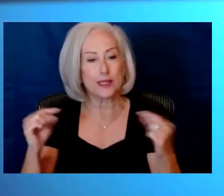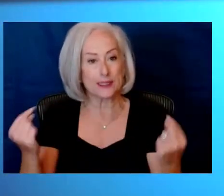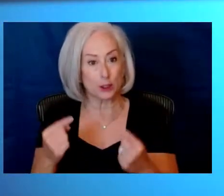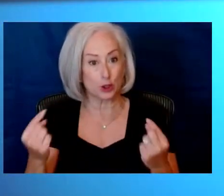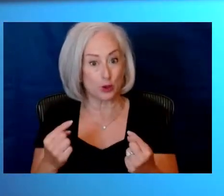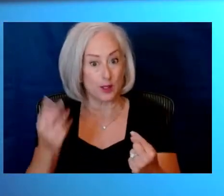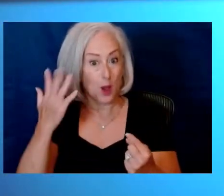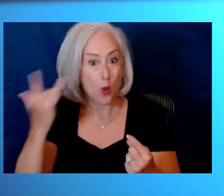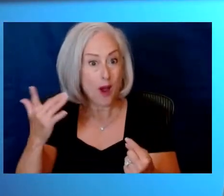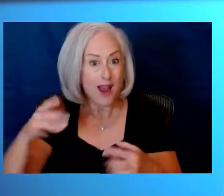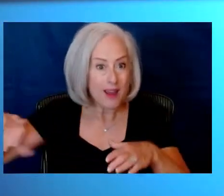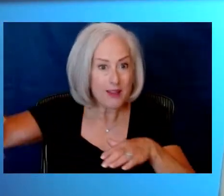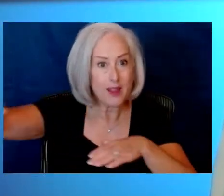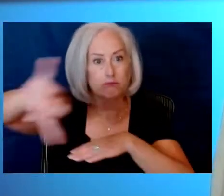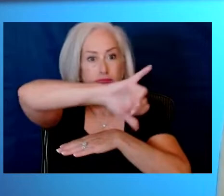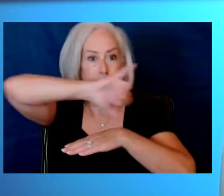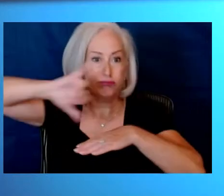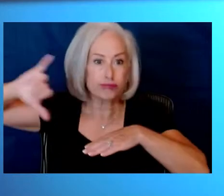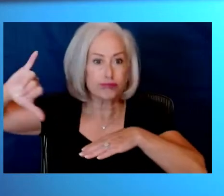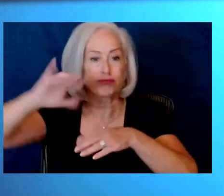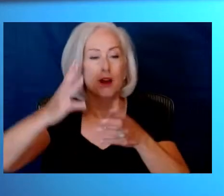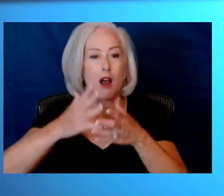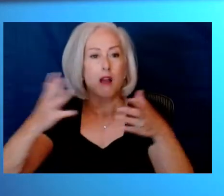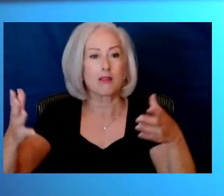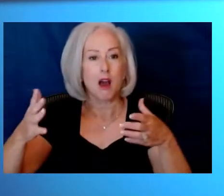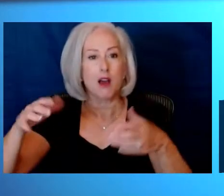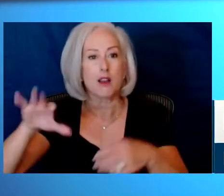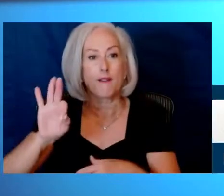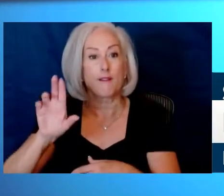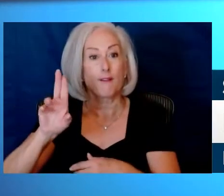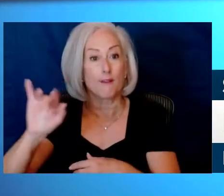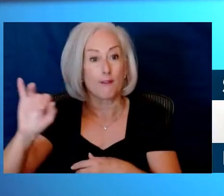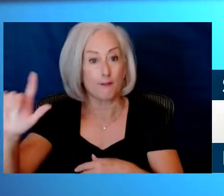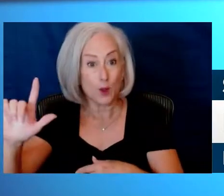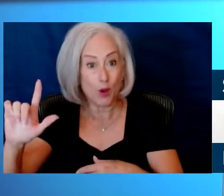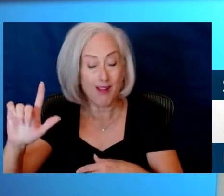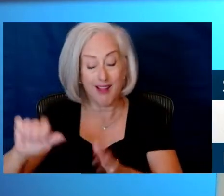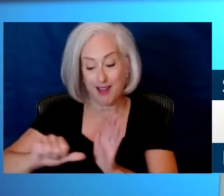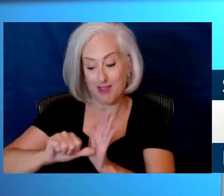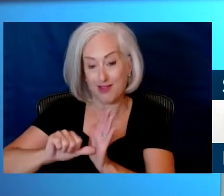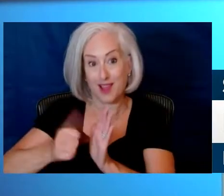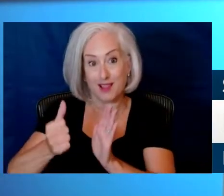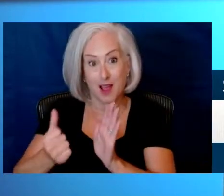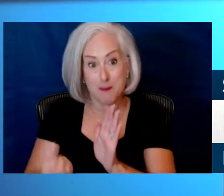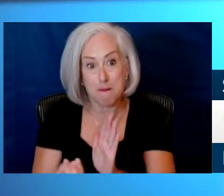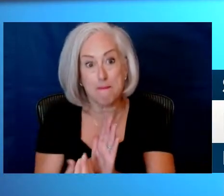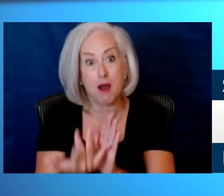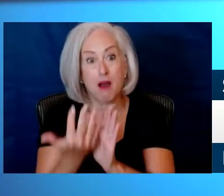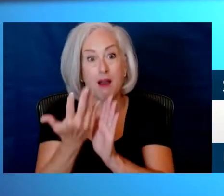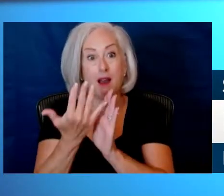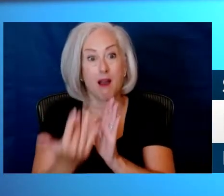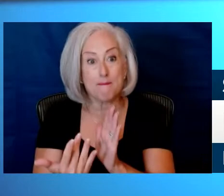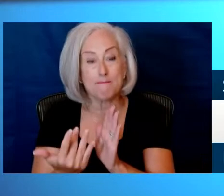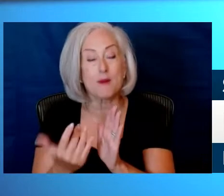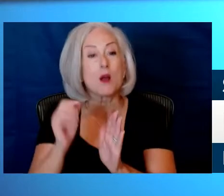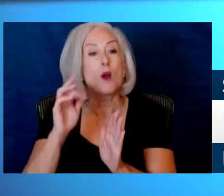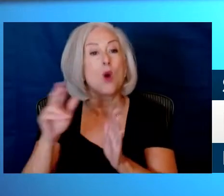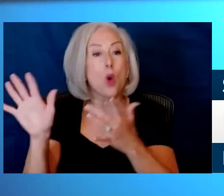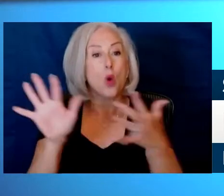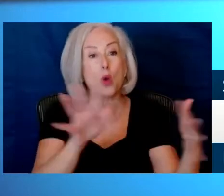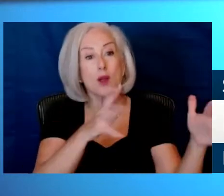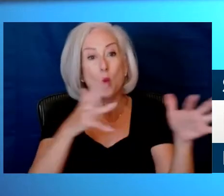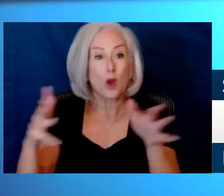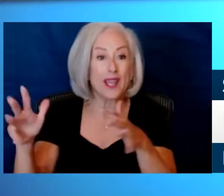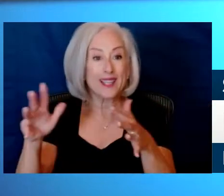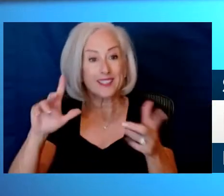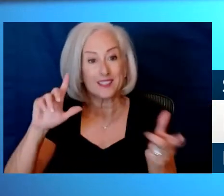started, and then they're trying to kind of get that lighted. Suddenly, if the wind changes, if there is too much of fuel in the air, and they